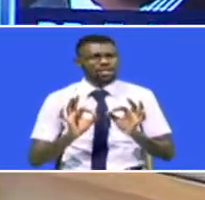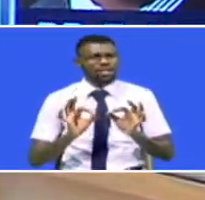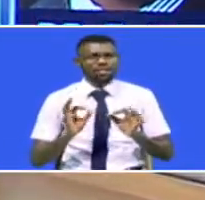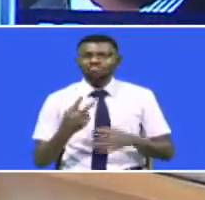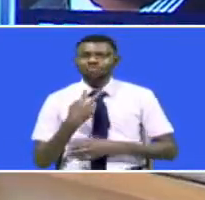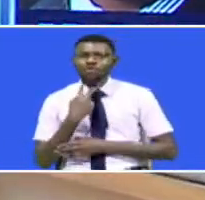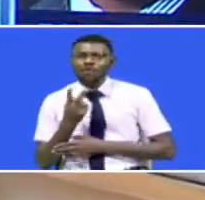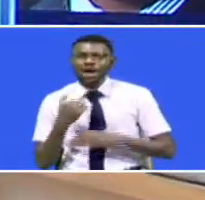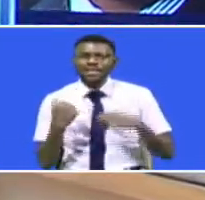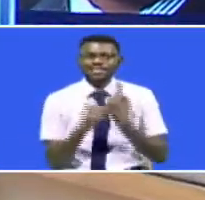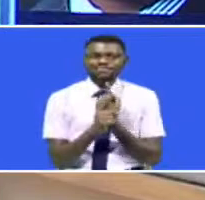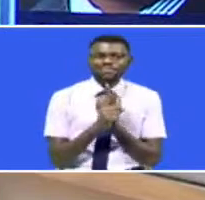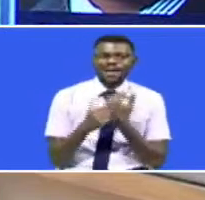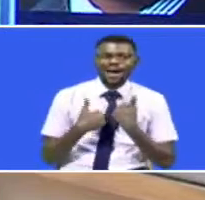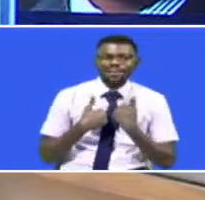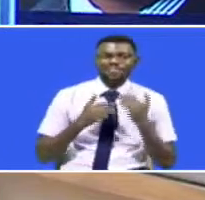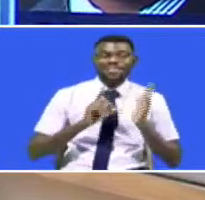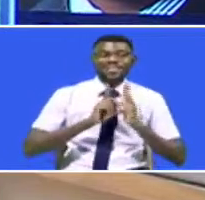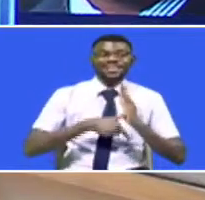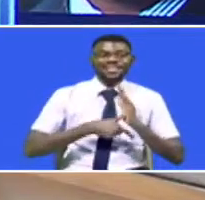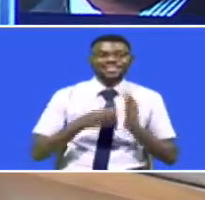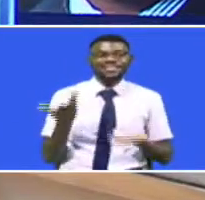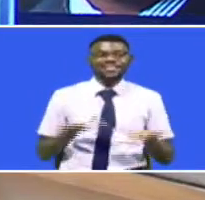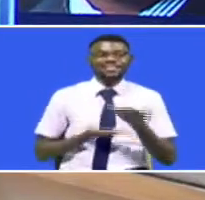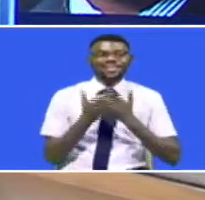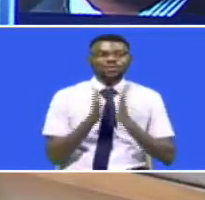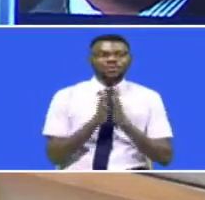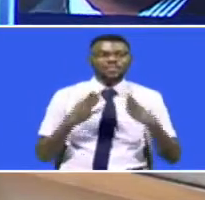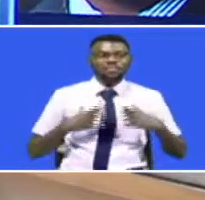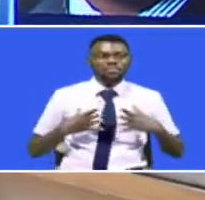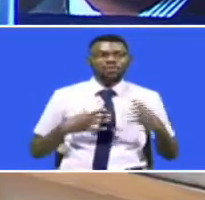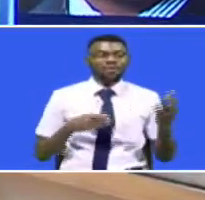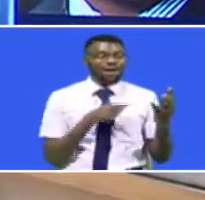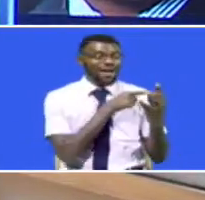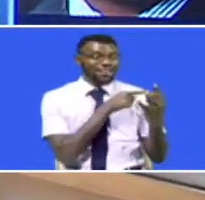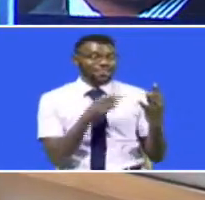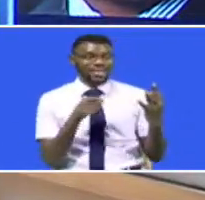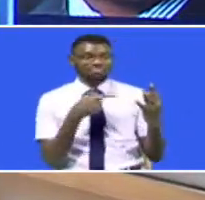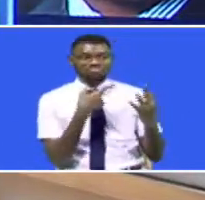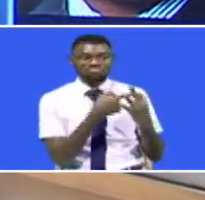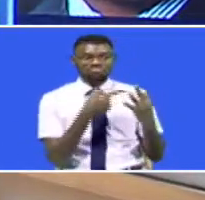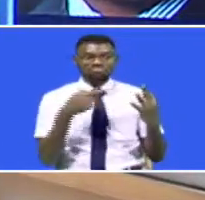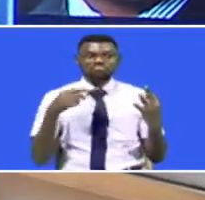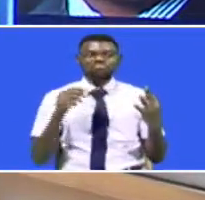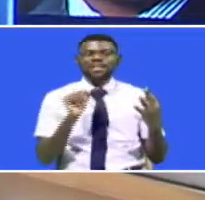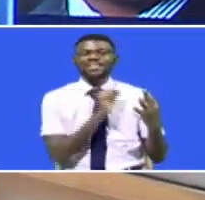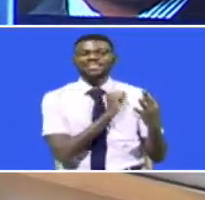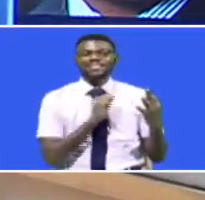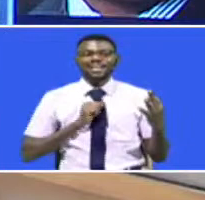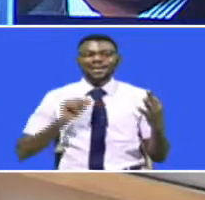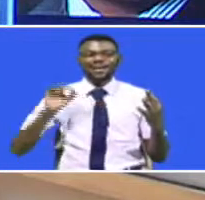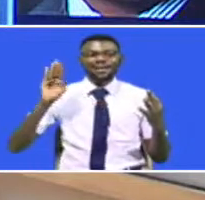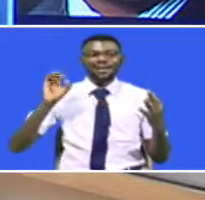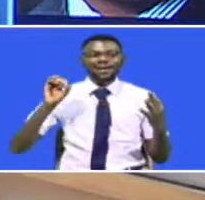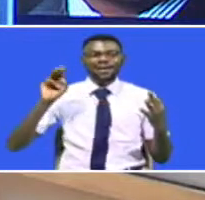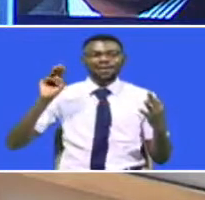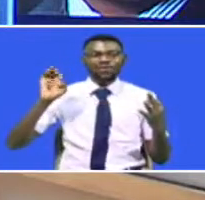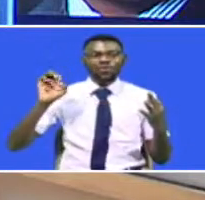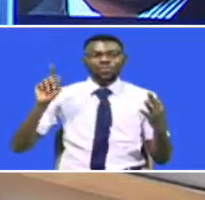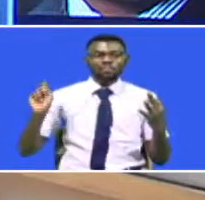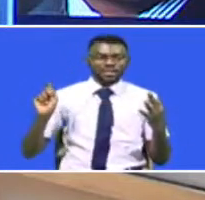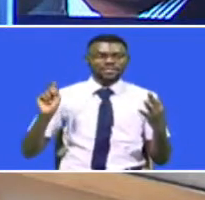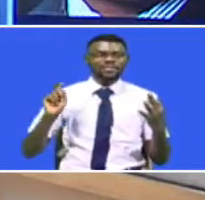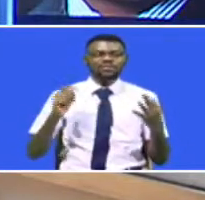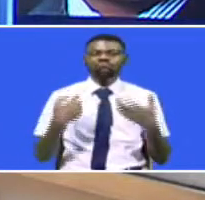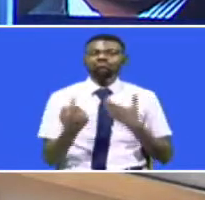debate. Later on, I'll be speaking to these three gentlemen. Hilary Segei, who is the senator for Bomet, is joining us